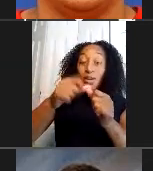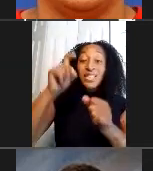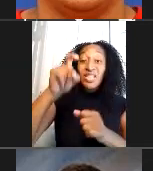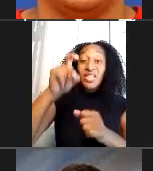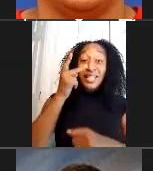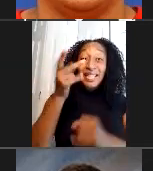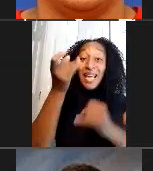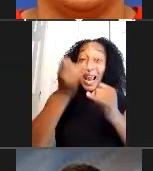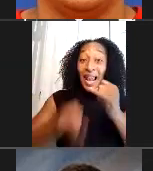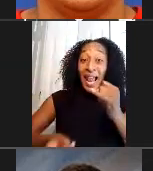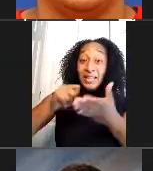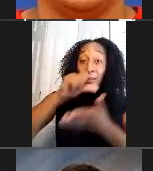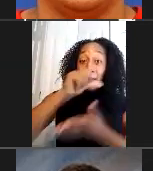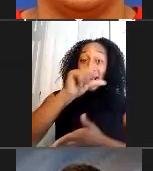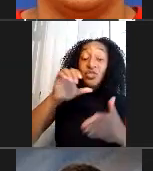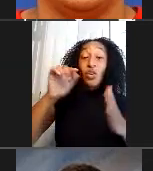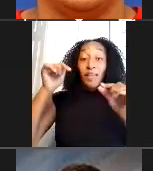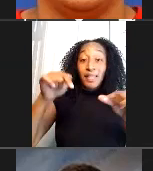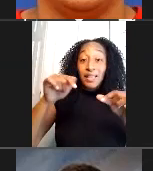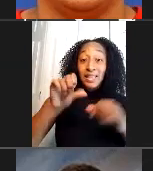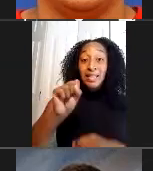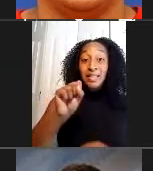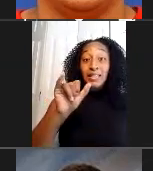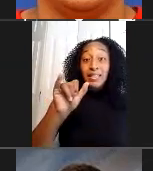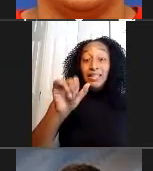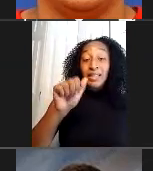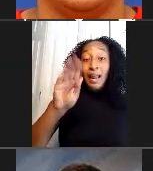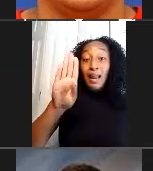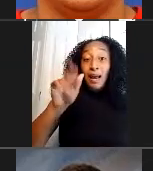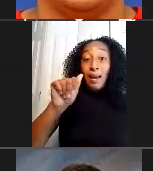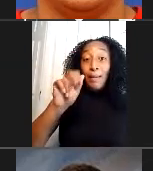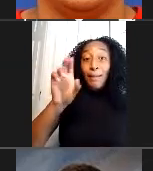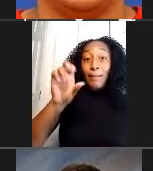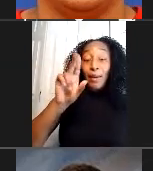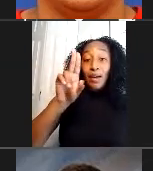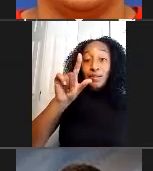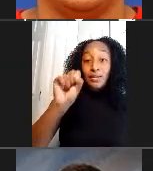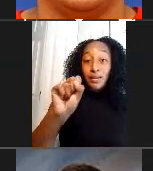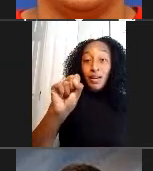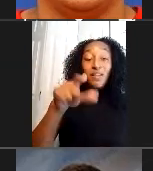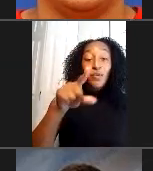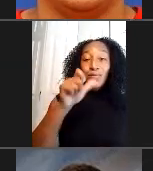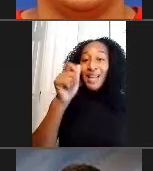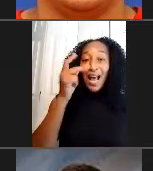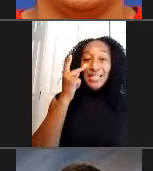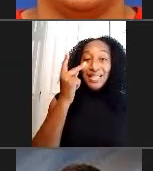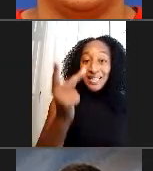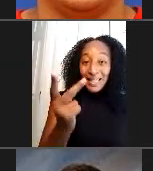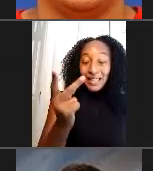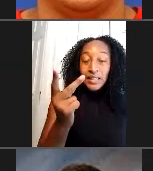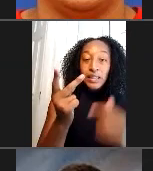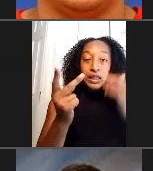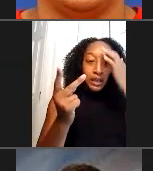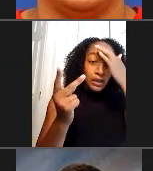screen now. If you have not sent a signed copy of the last page of the syllabus for this